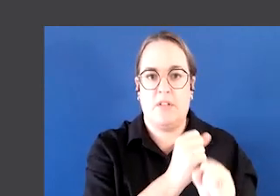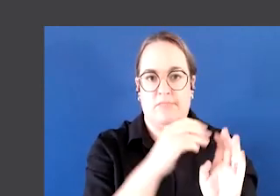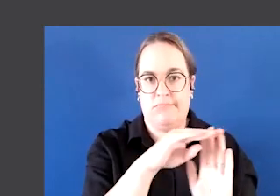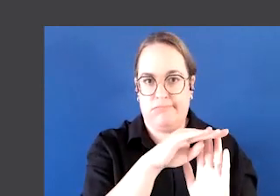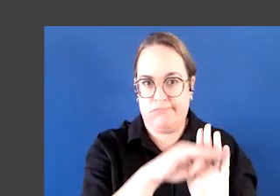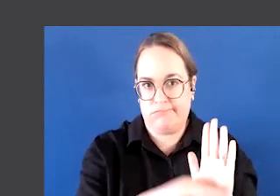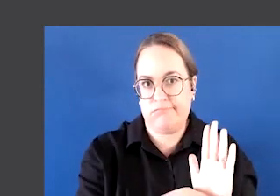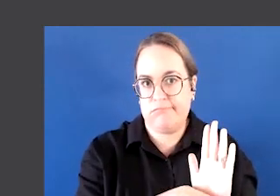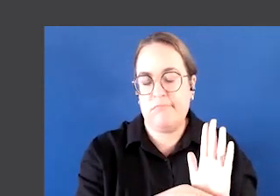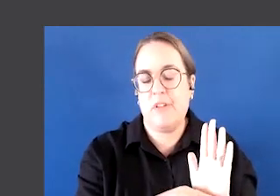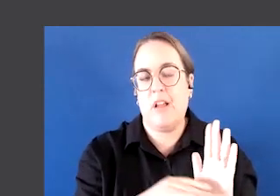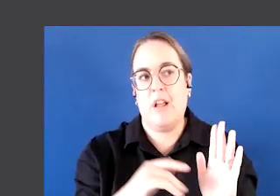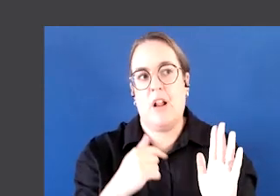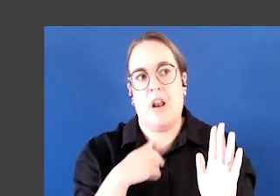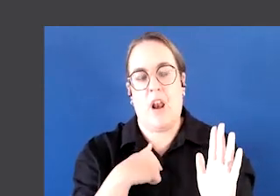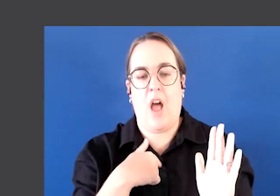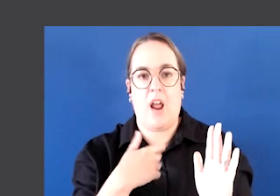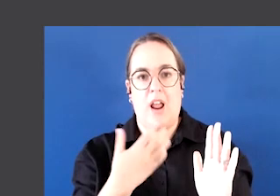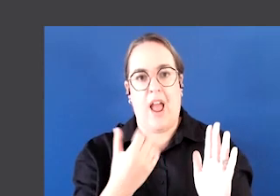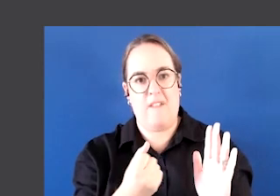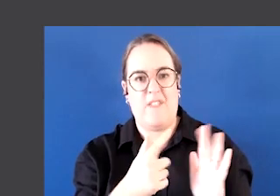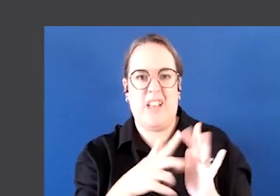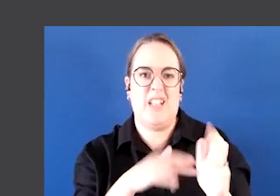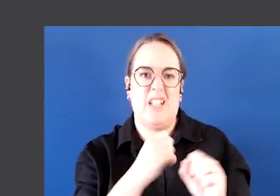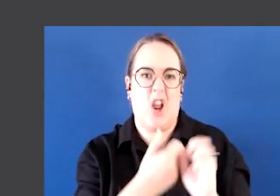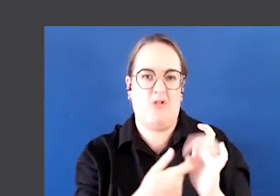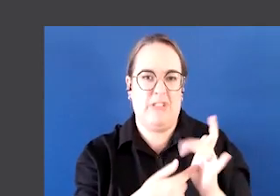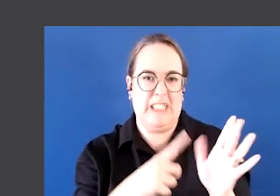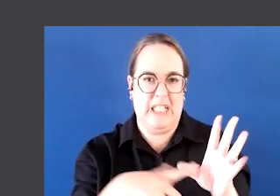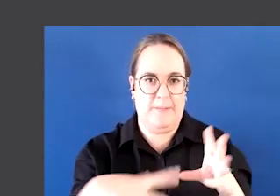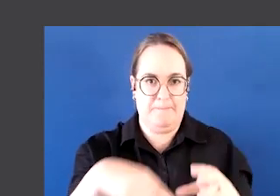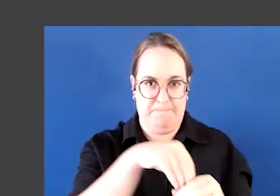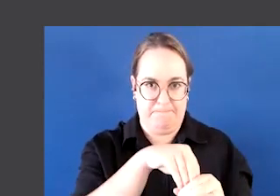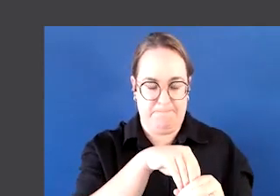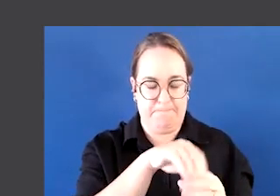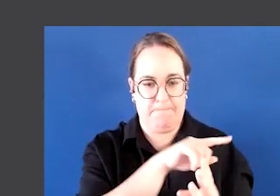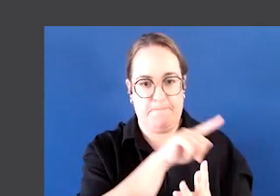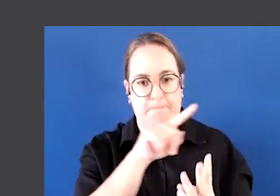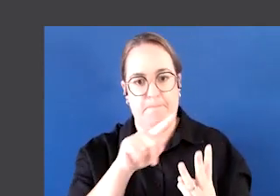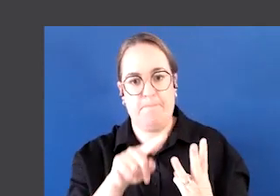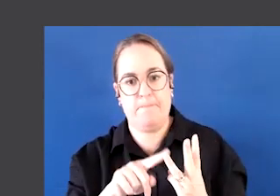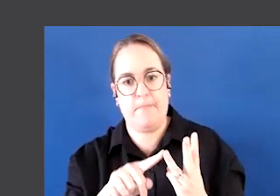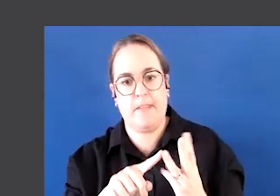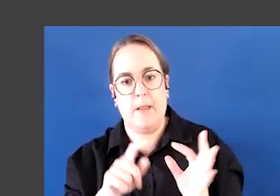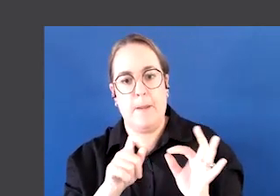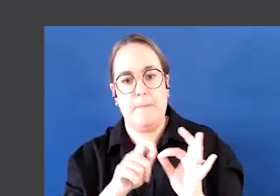whole of Victorian government, which do entail concepts of integrity within them as well.